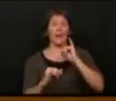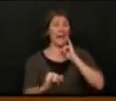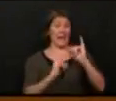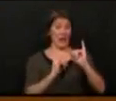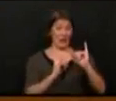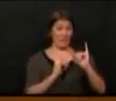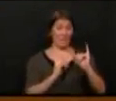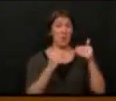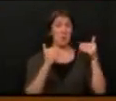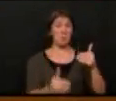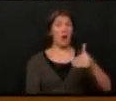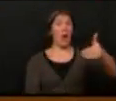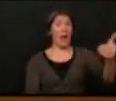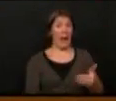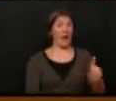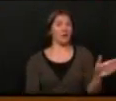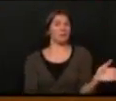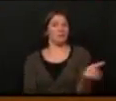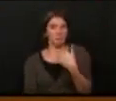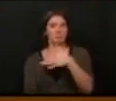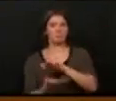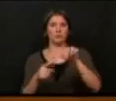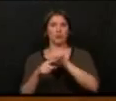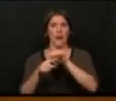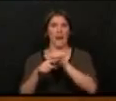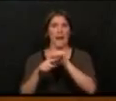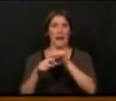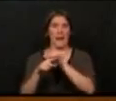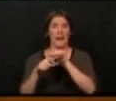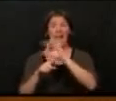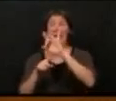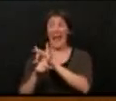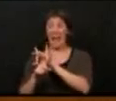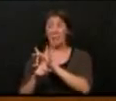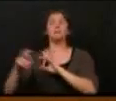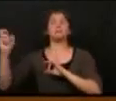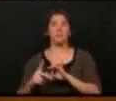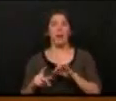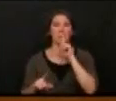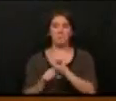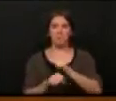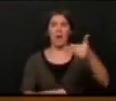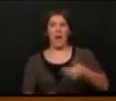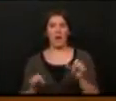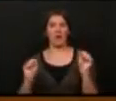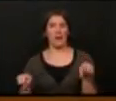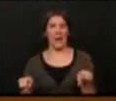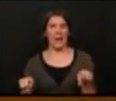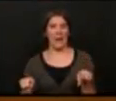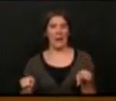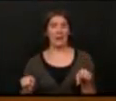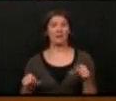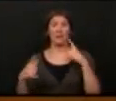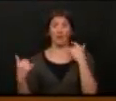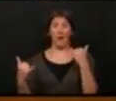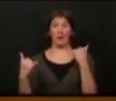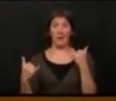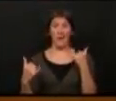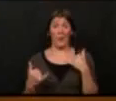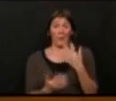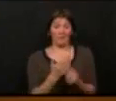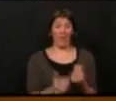time an officer can work independently on the road for the police department. So at this point, we are currently down